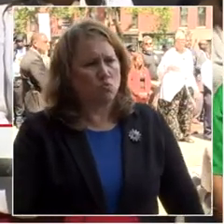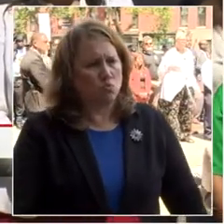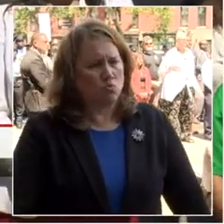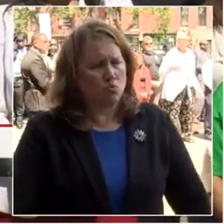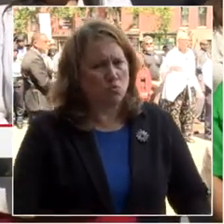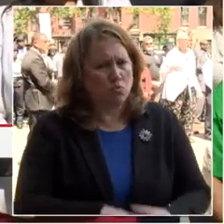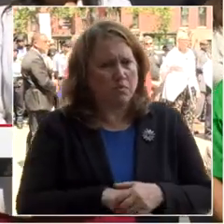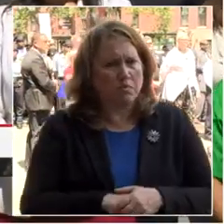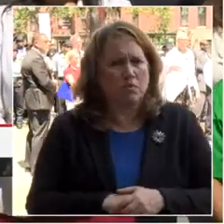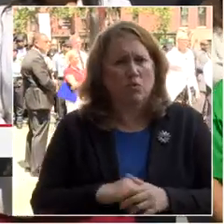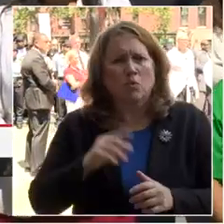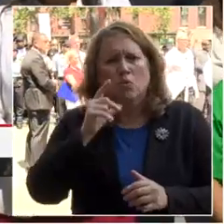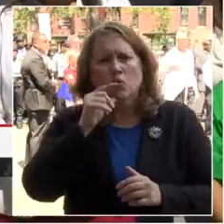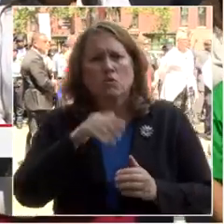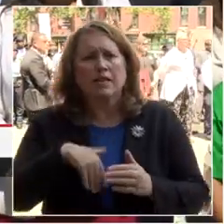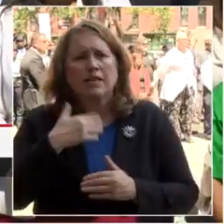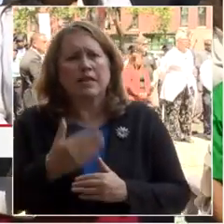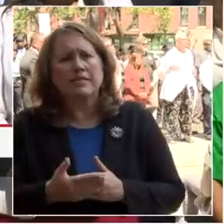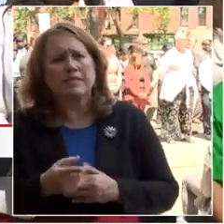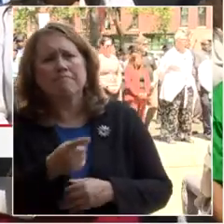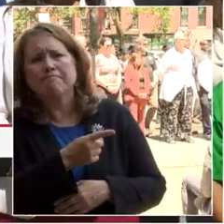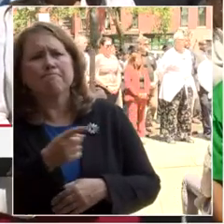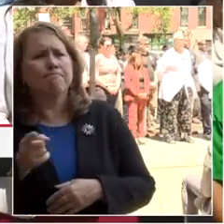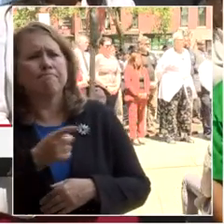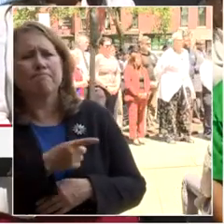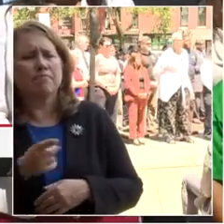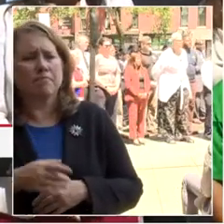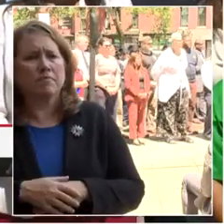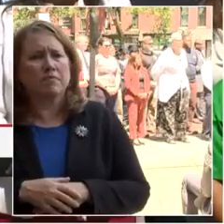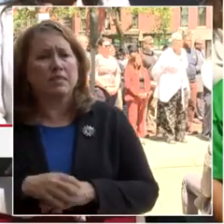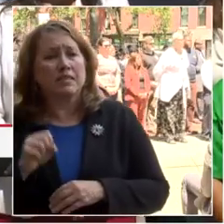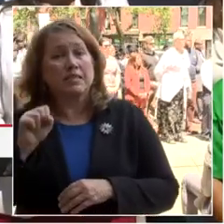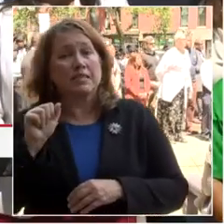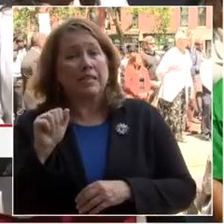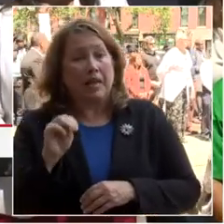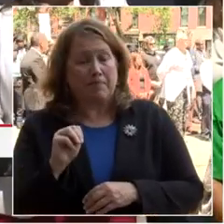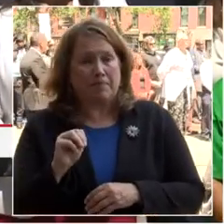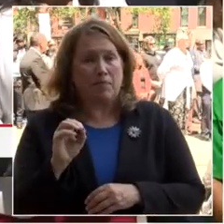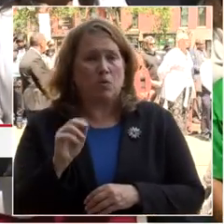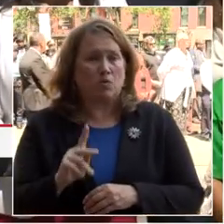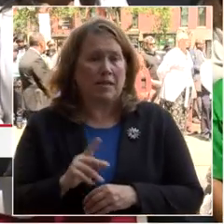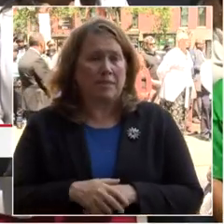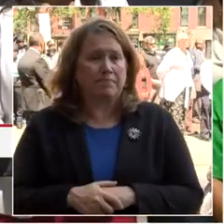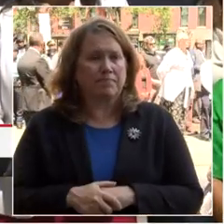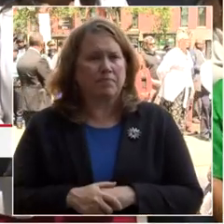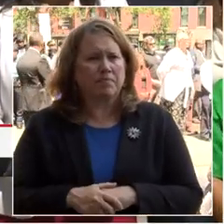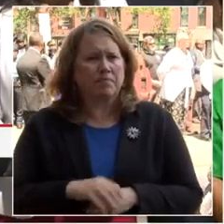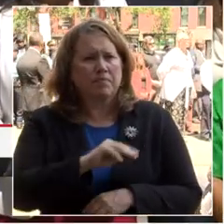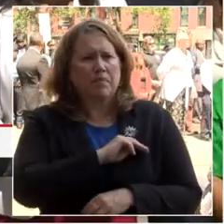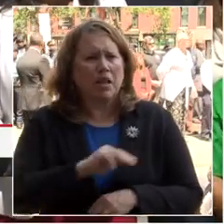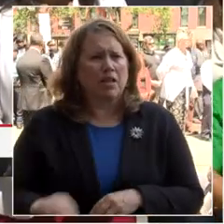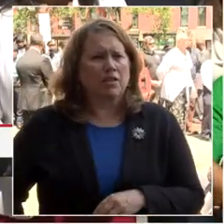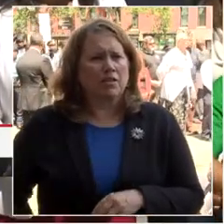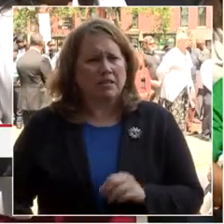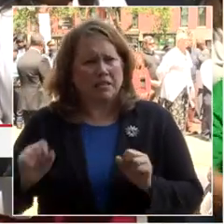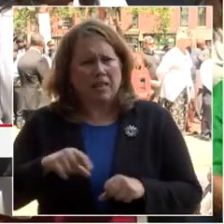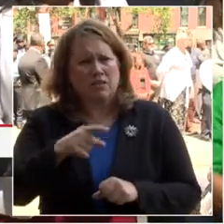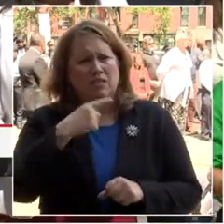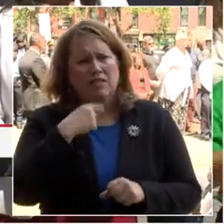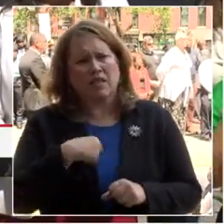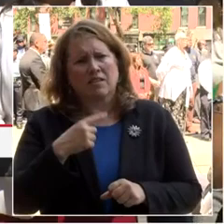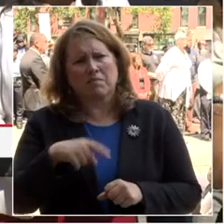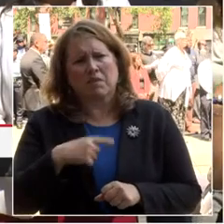Who is next? Yep, Sam. So, Mayor, what can you tell us about this 295 thing where